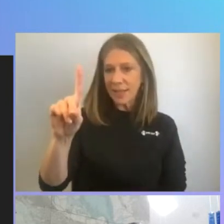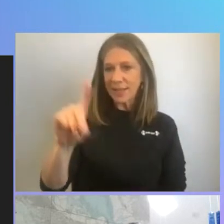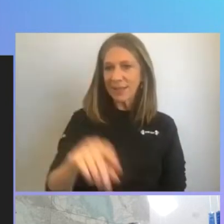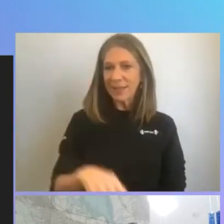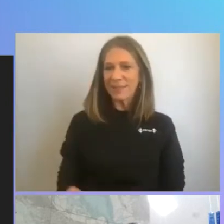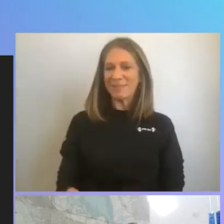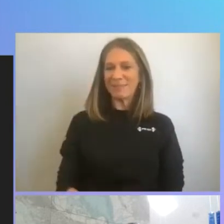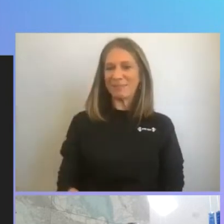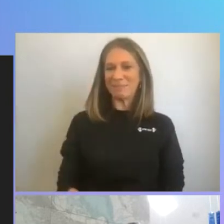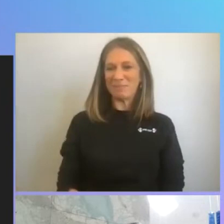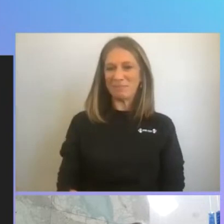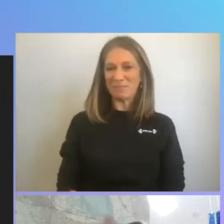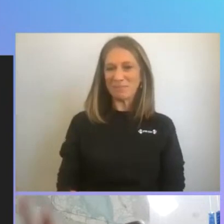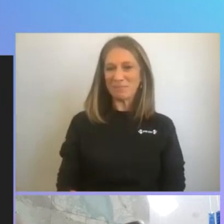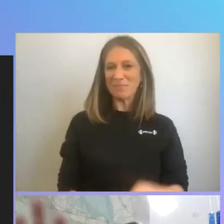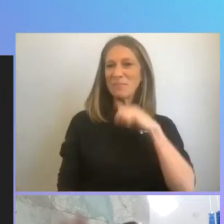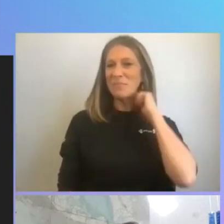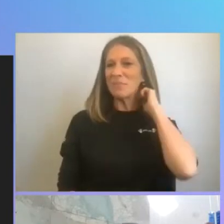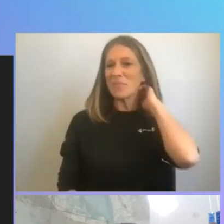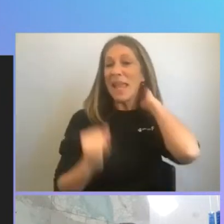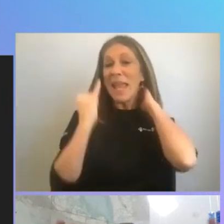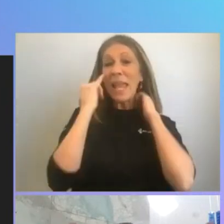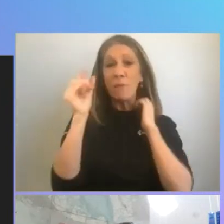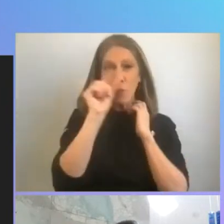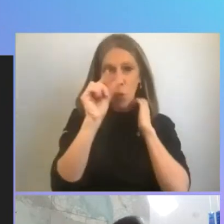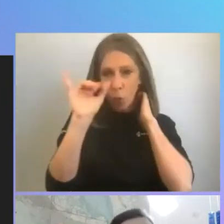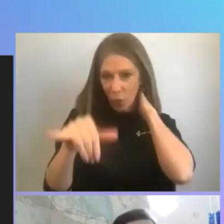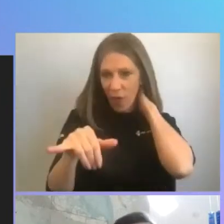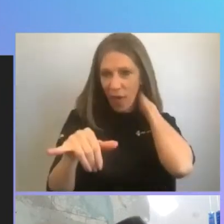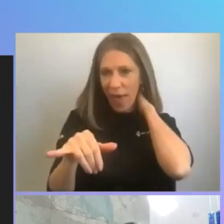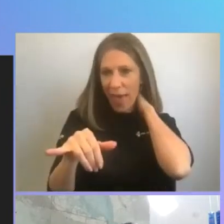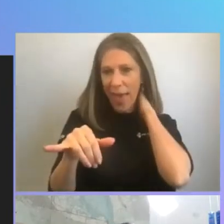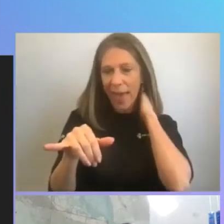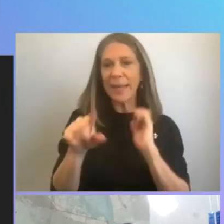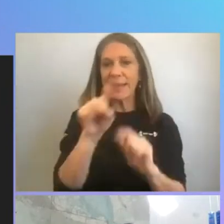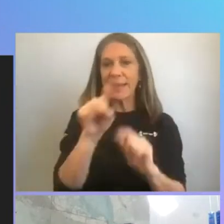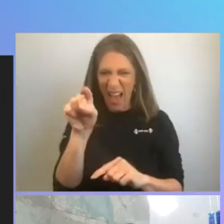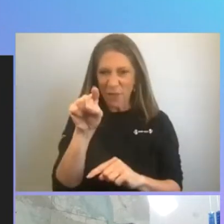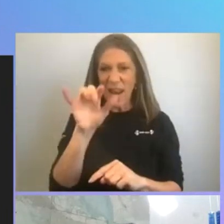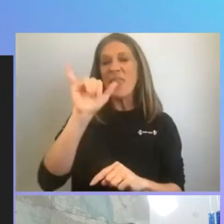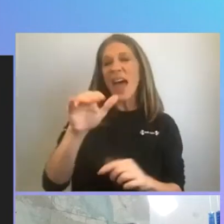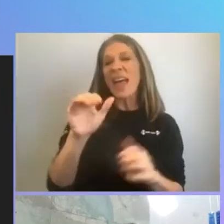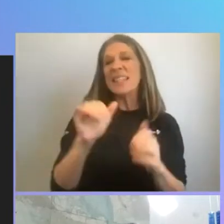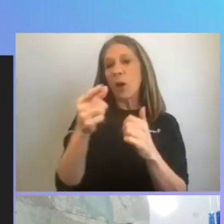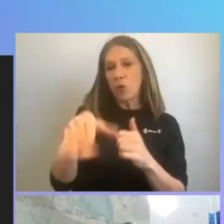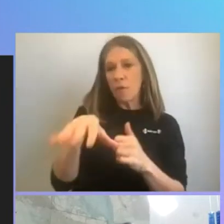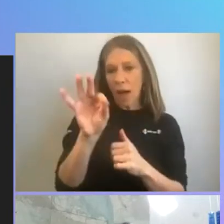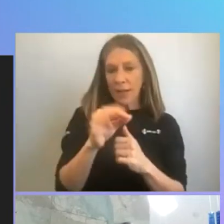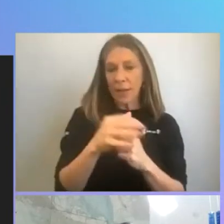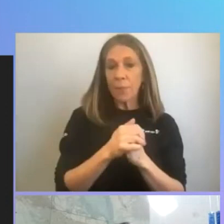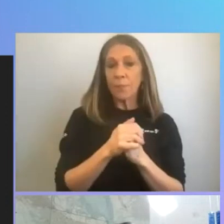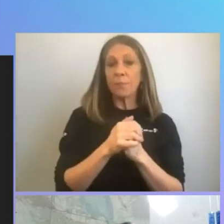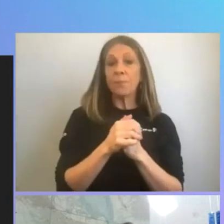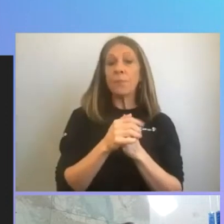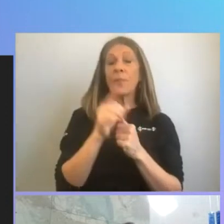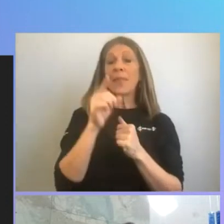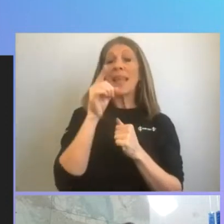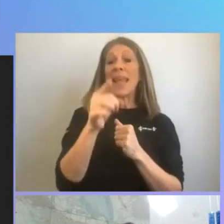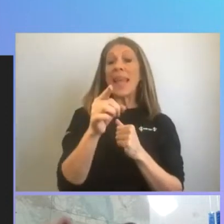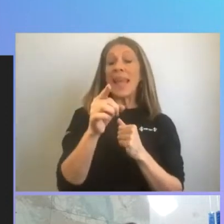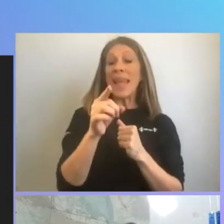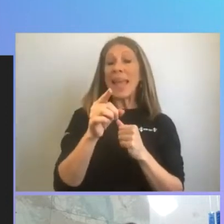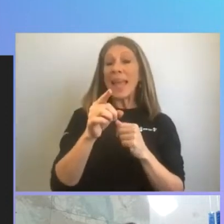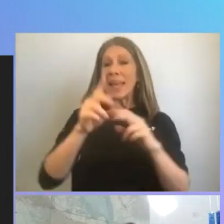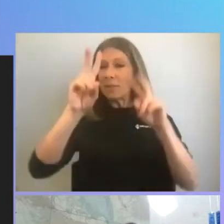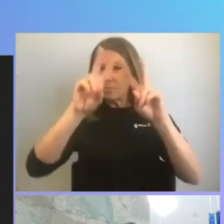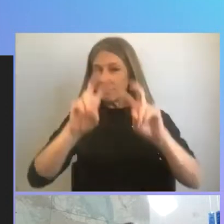Kincaid. If you Google it, it's hyphenated. That's how you find it. It assessed that